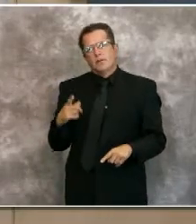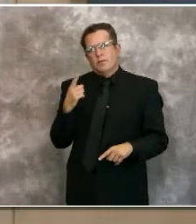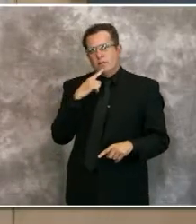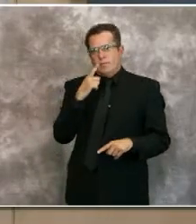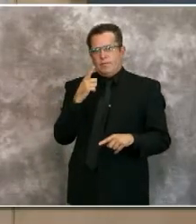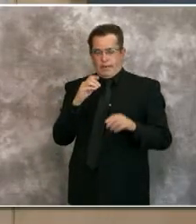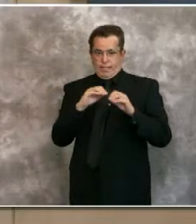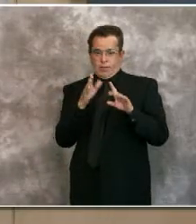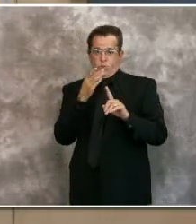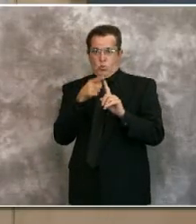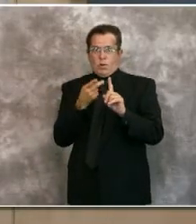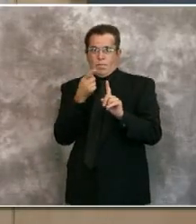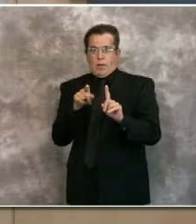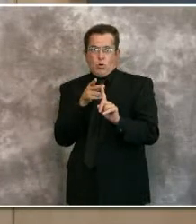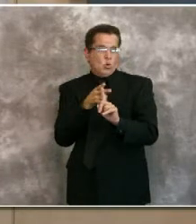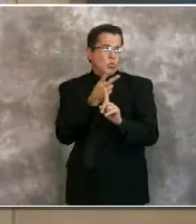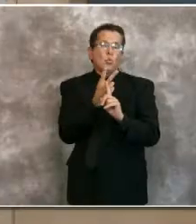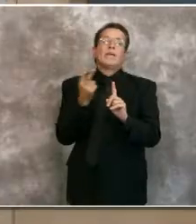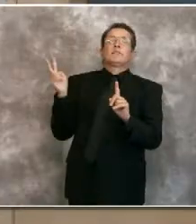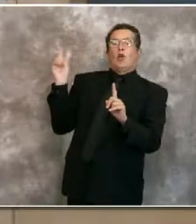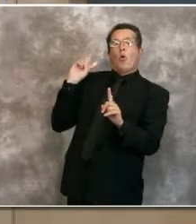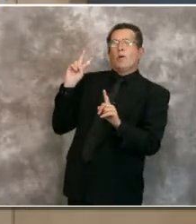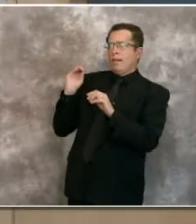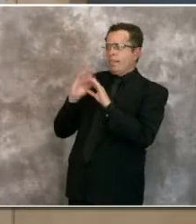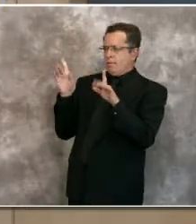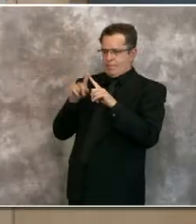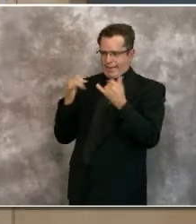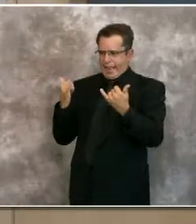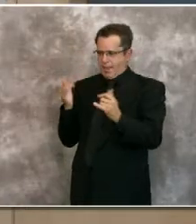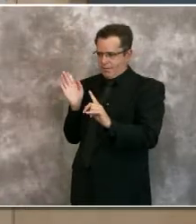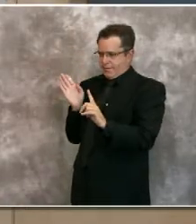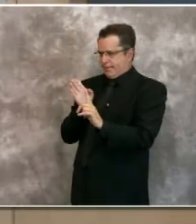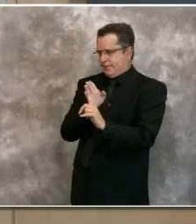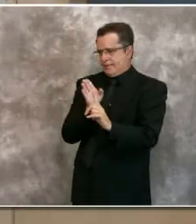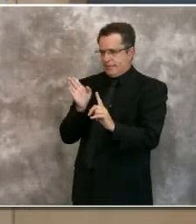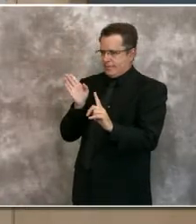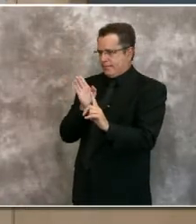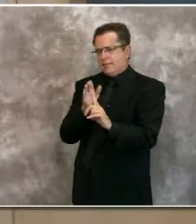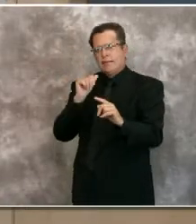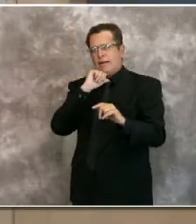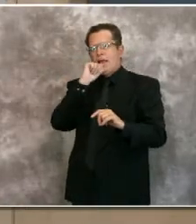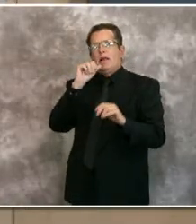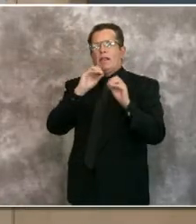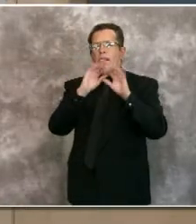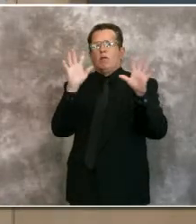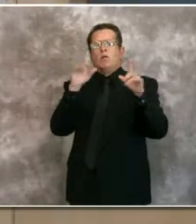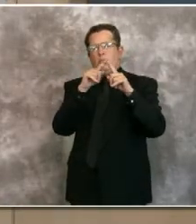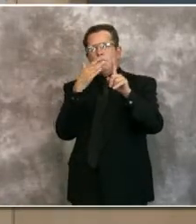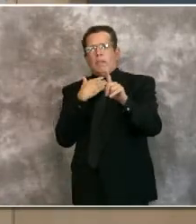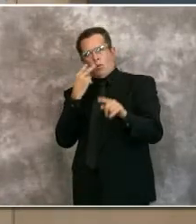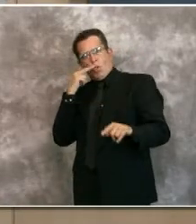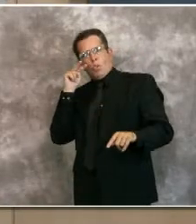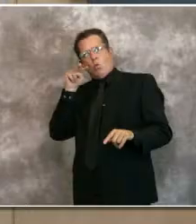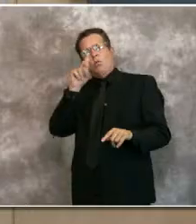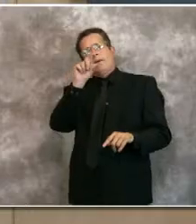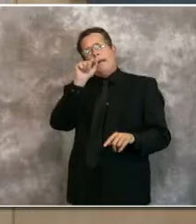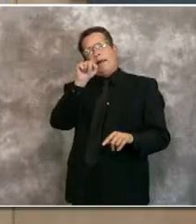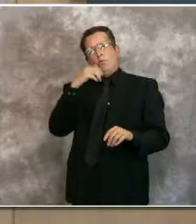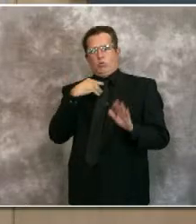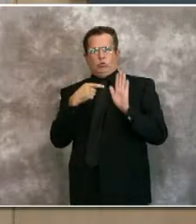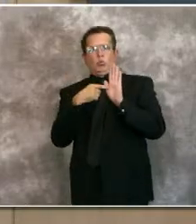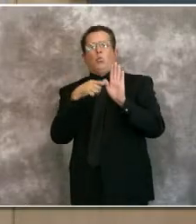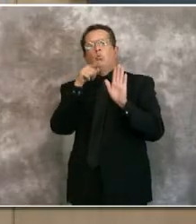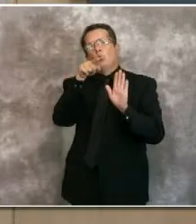more than 2 weeks ago, but what's happening right now might be a little less clear. But I would ask you to look at some of the data that we put out tomorrow, and if that doesn't answer